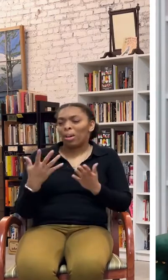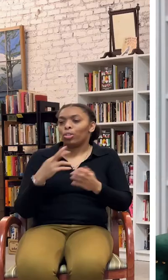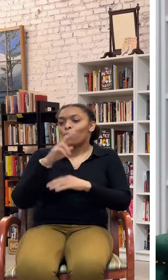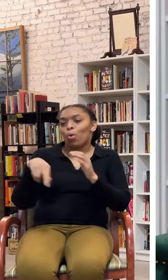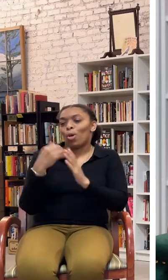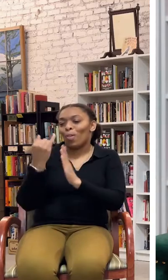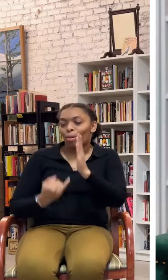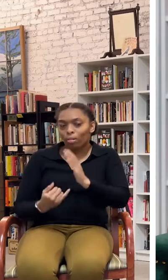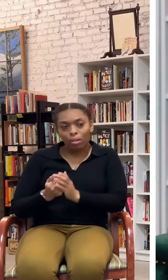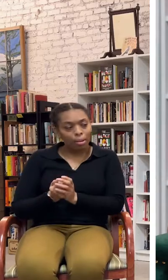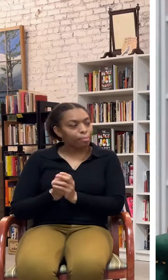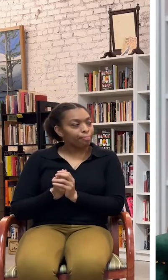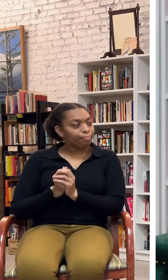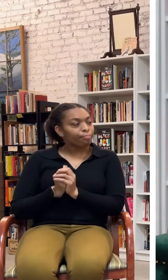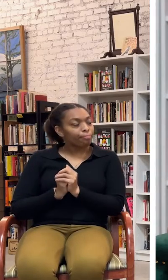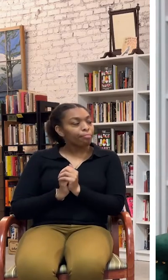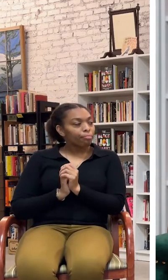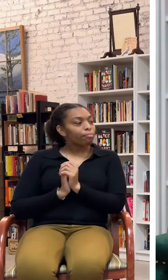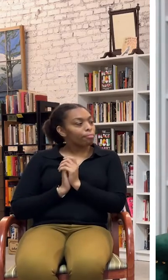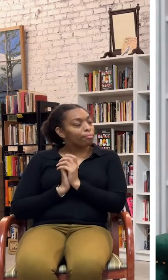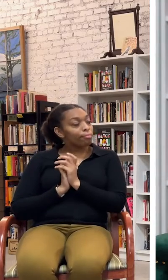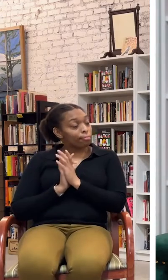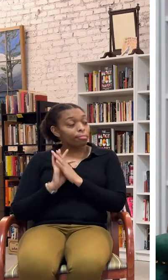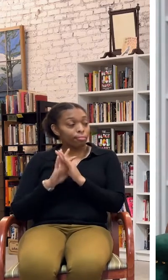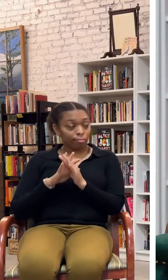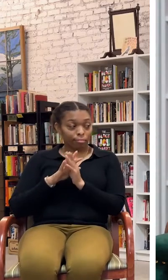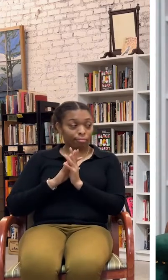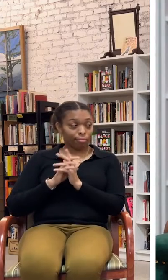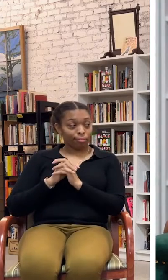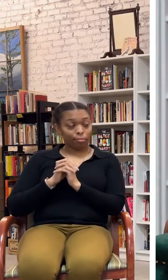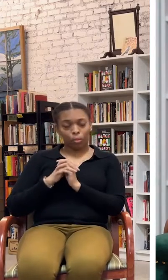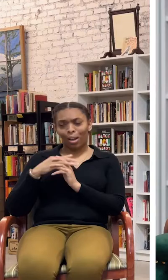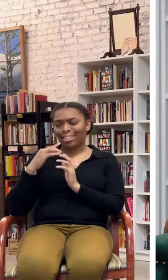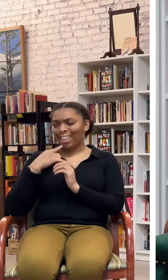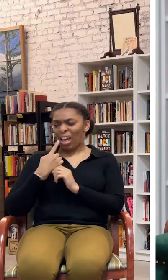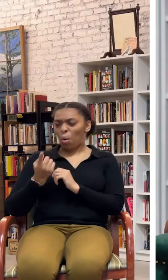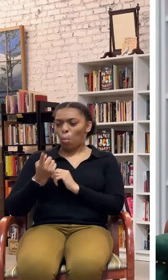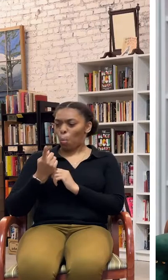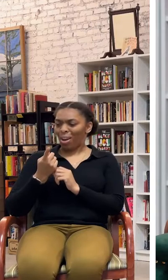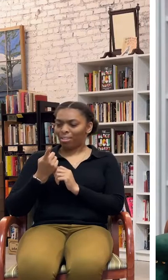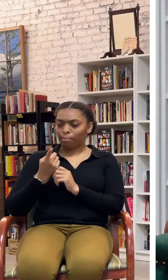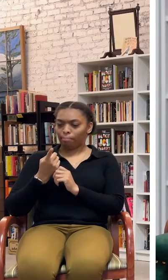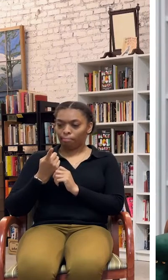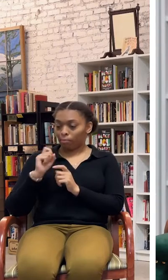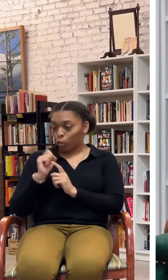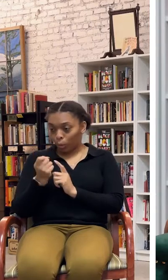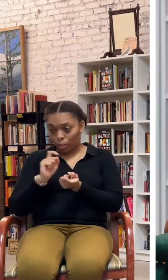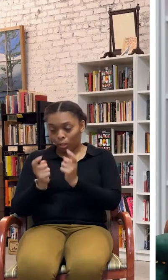you for pointing that out. When I say those things about, well, did that one thing change the world? No, it's more